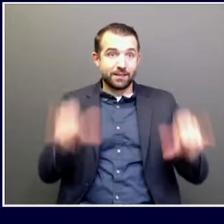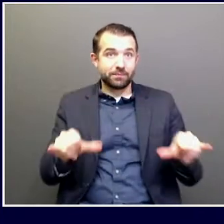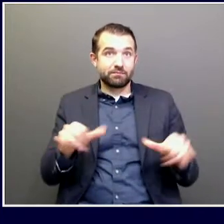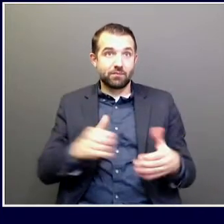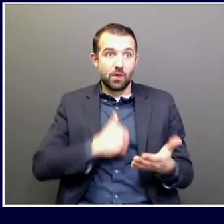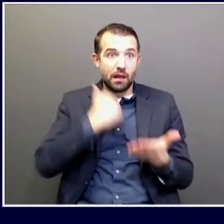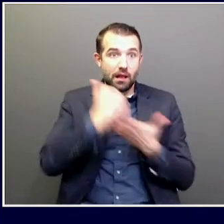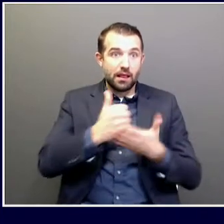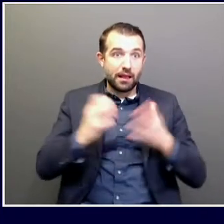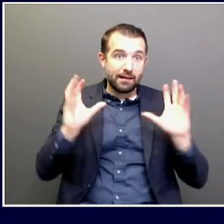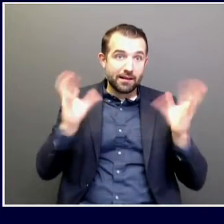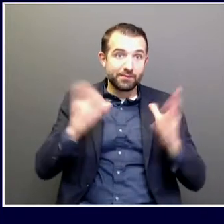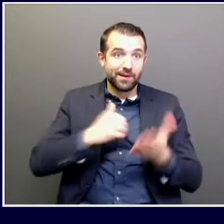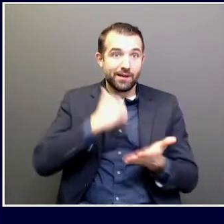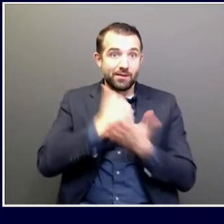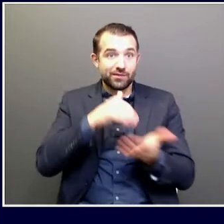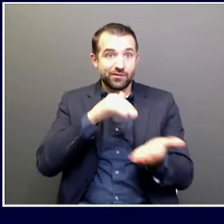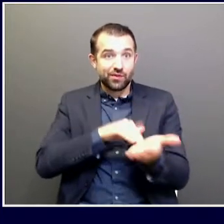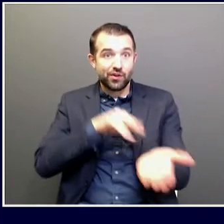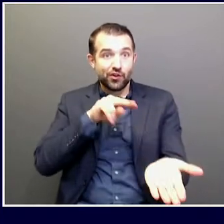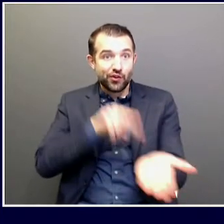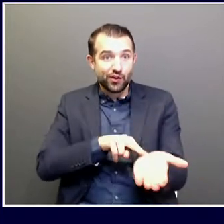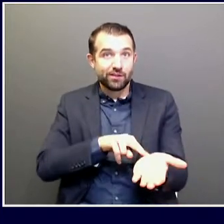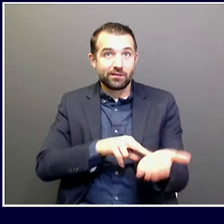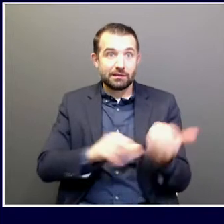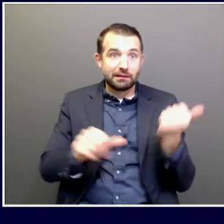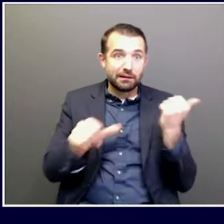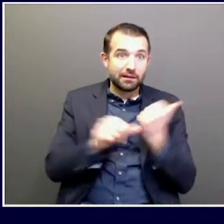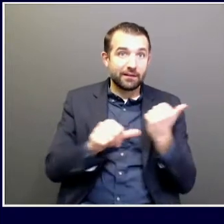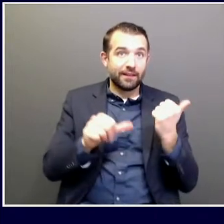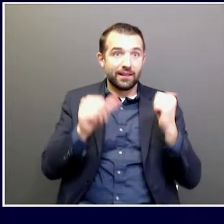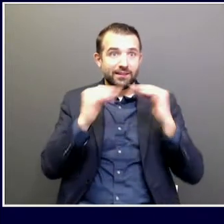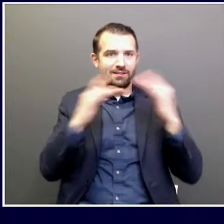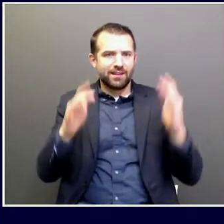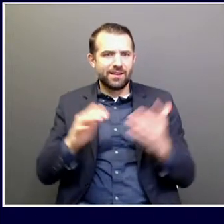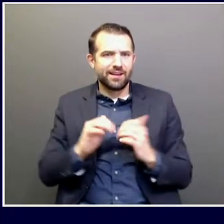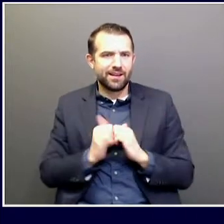providers, our rural healthcare providers is for Maine people to get vaccinated.